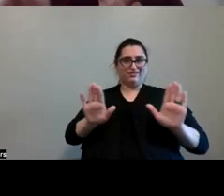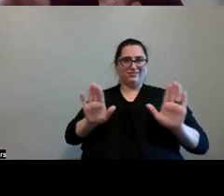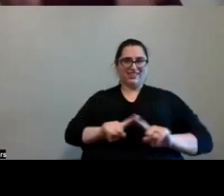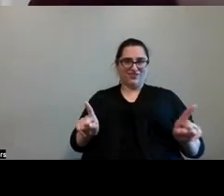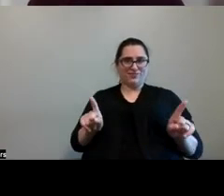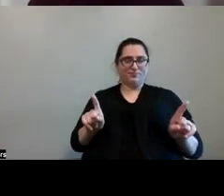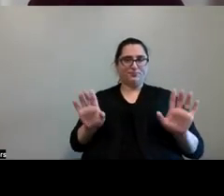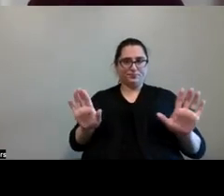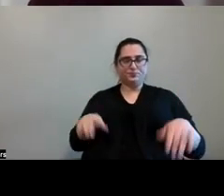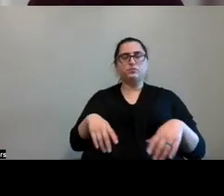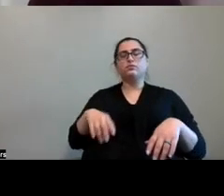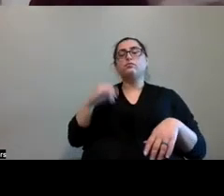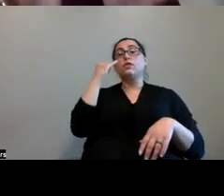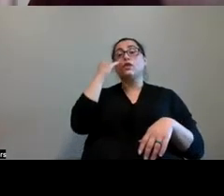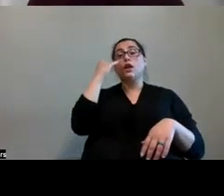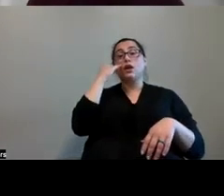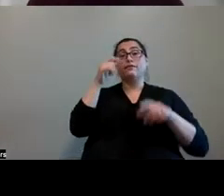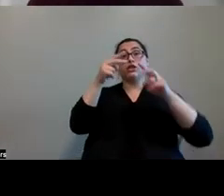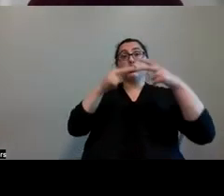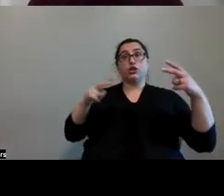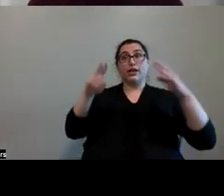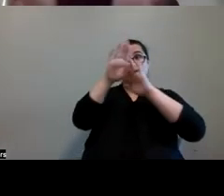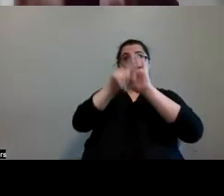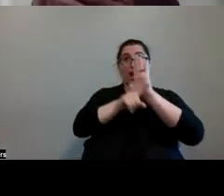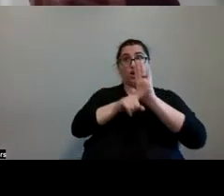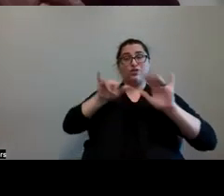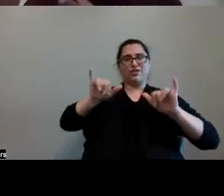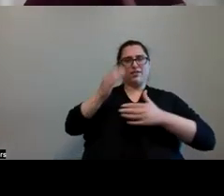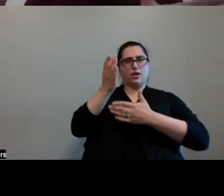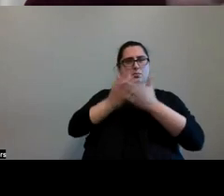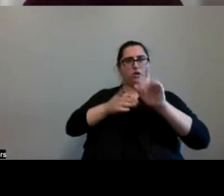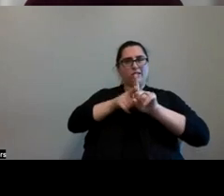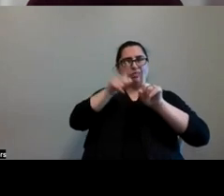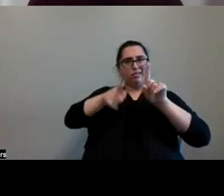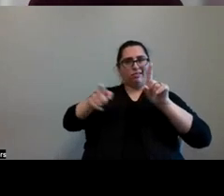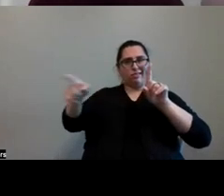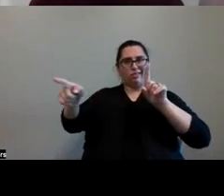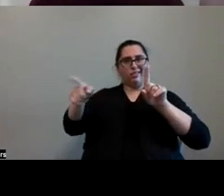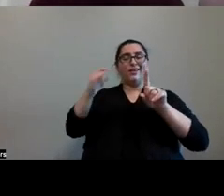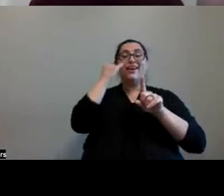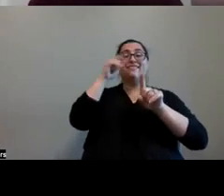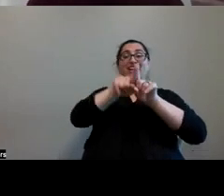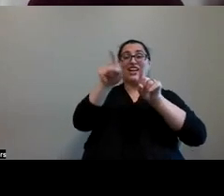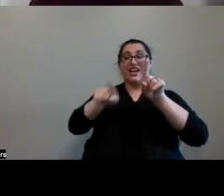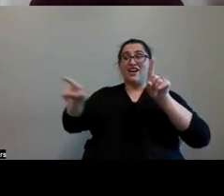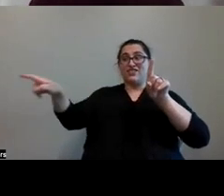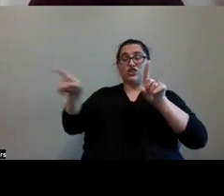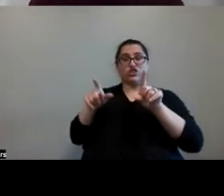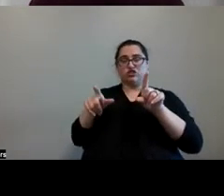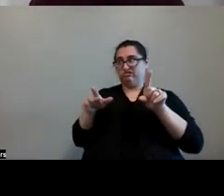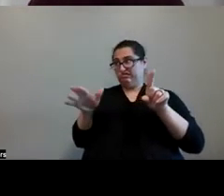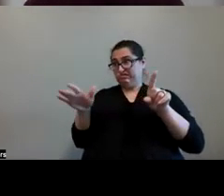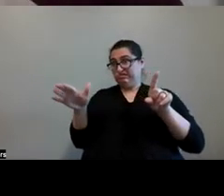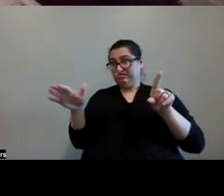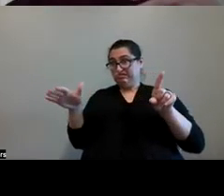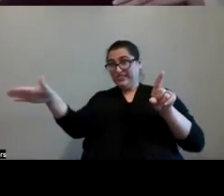as you diverge in the genetic background, so, if you diverge enough, then the